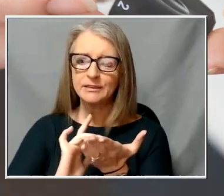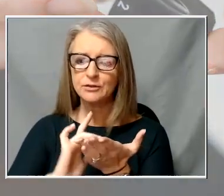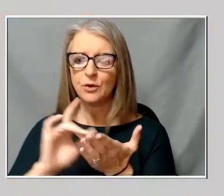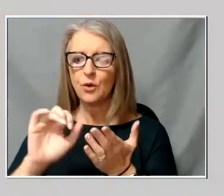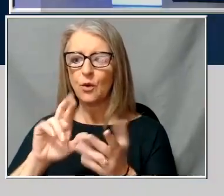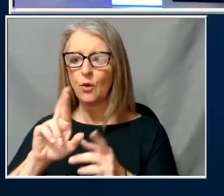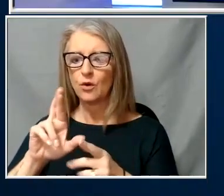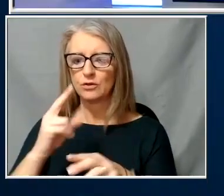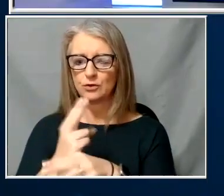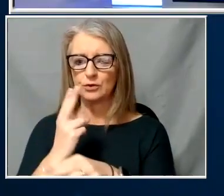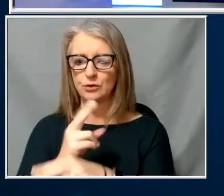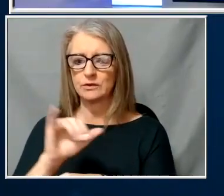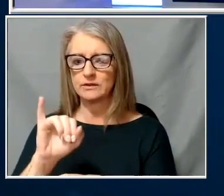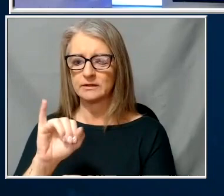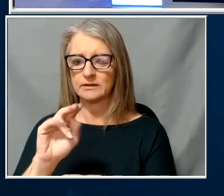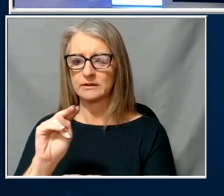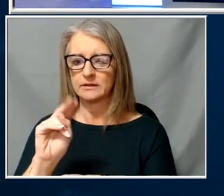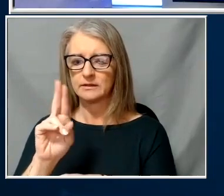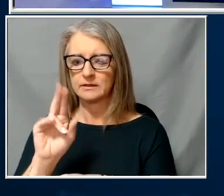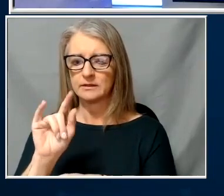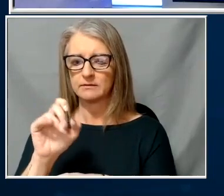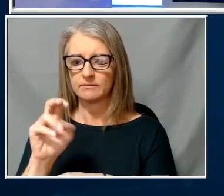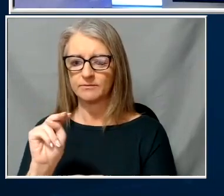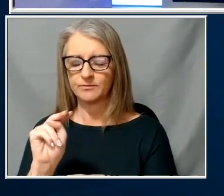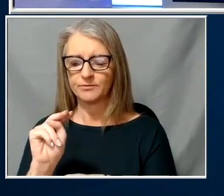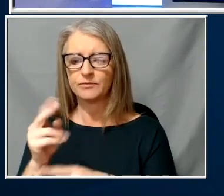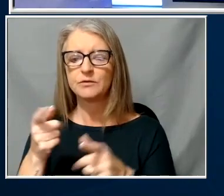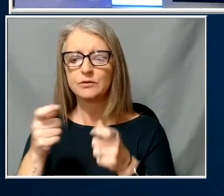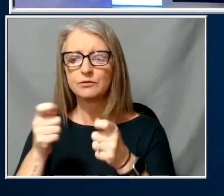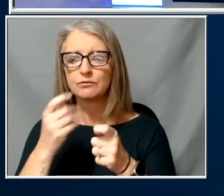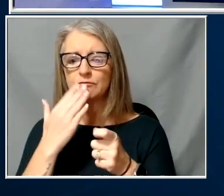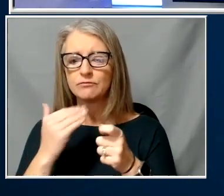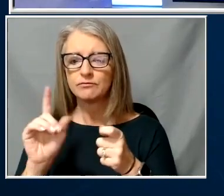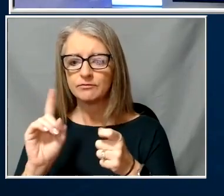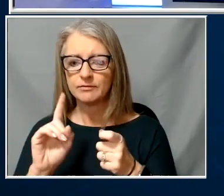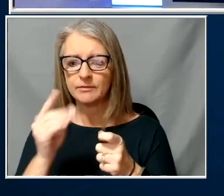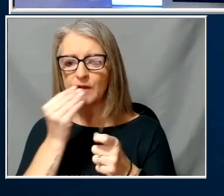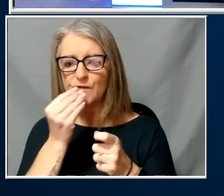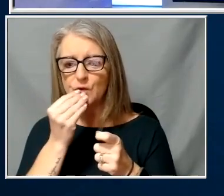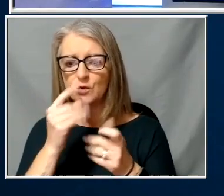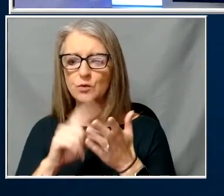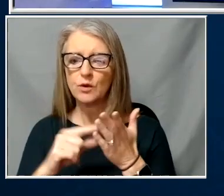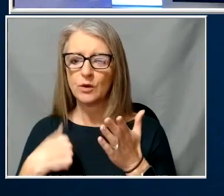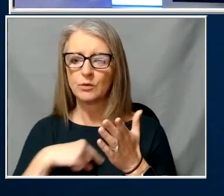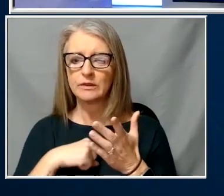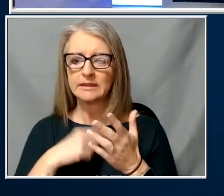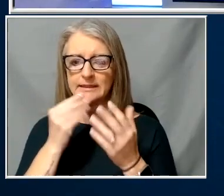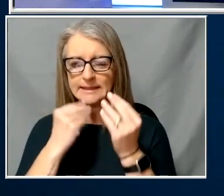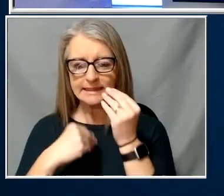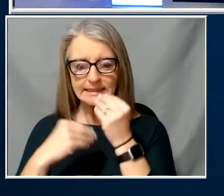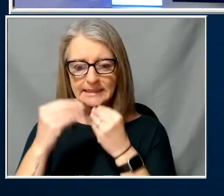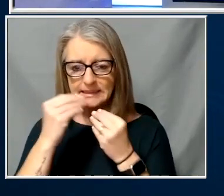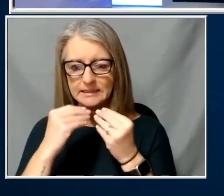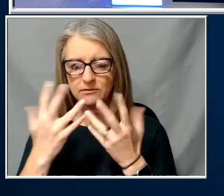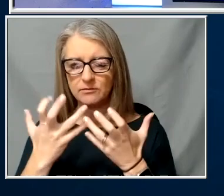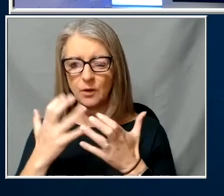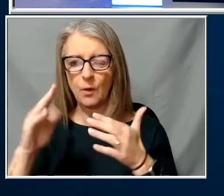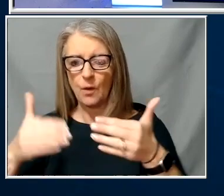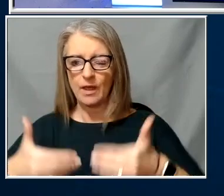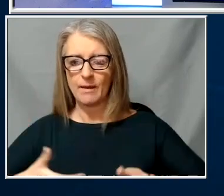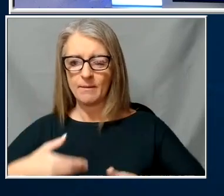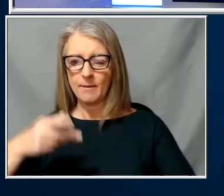insulin. A big part of controlling diabetes is all about food and what we put inside our bodies. So I want to welcome